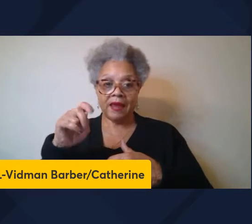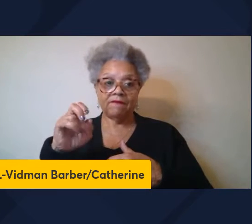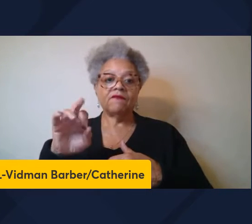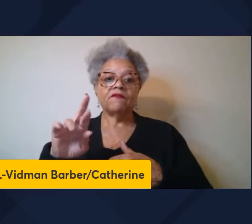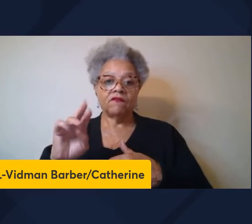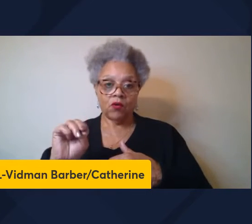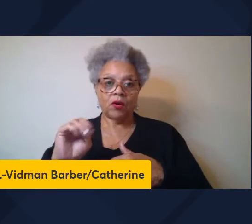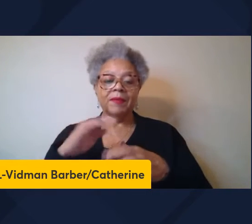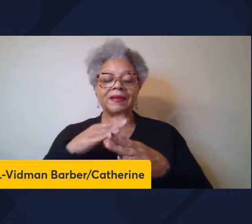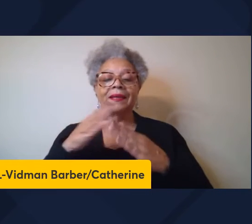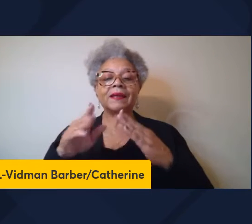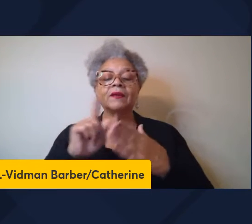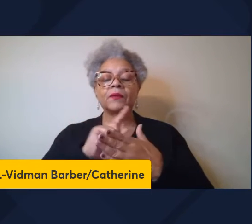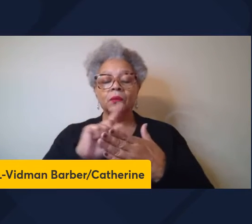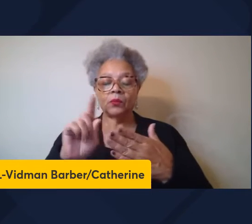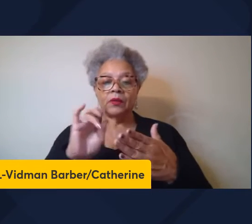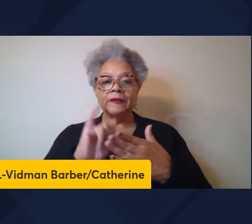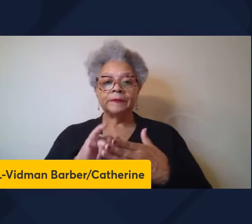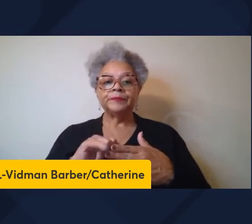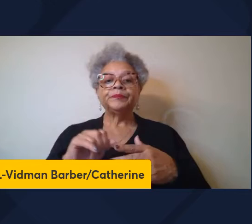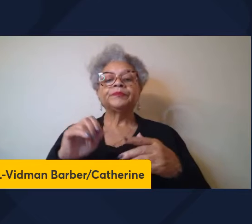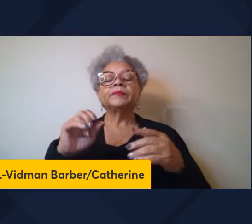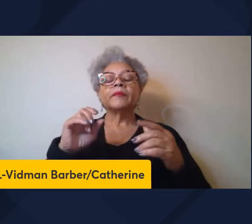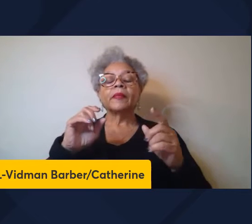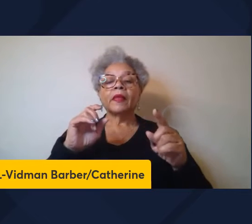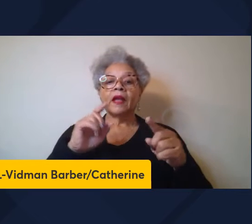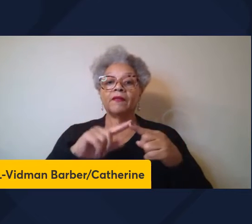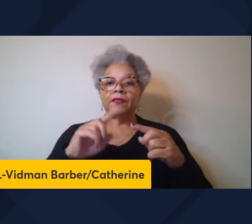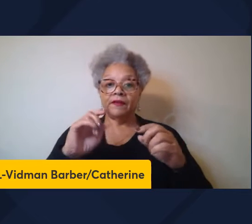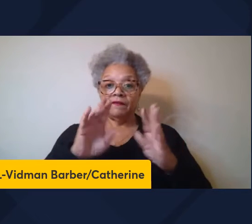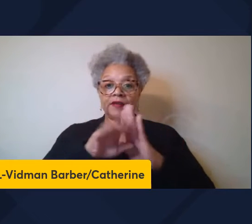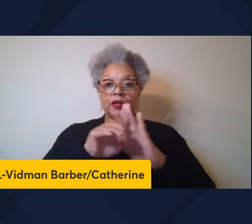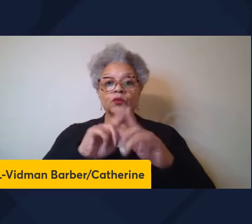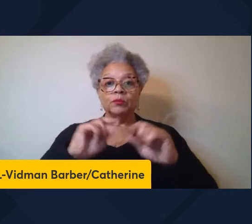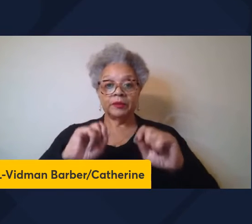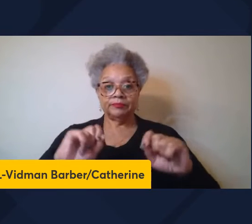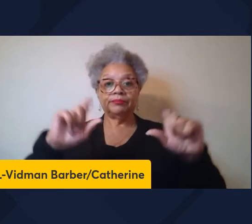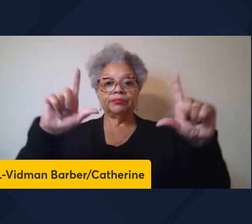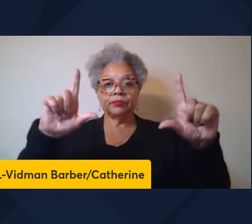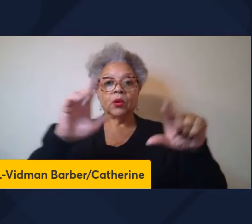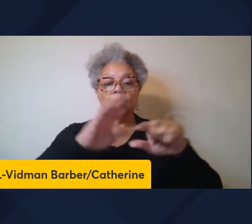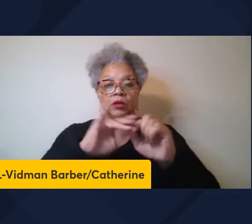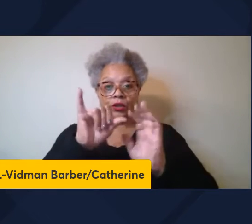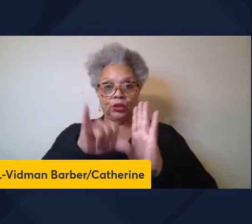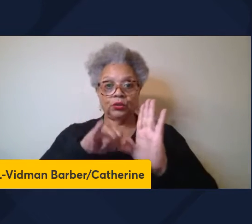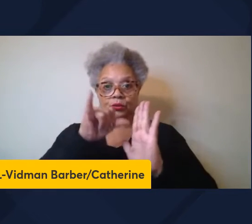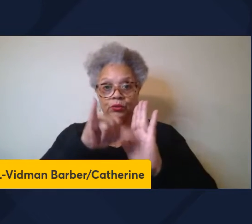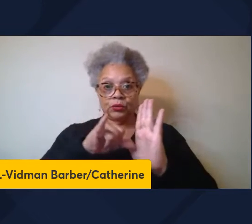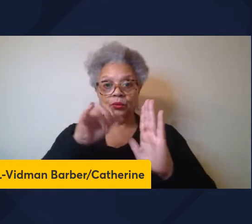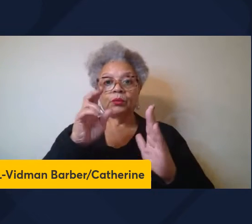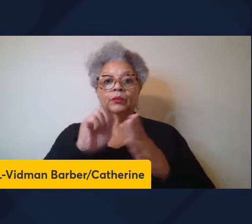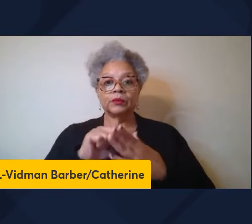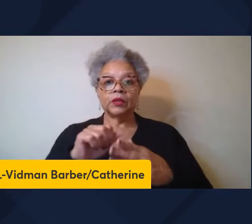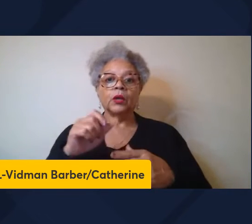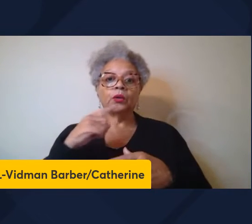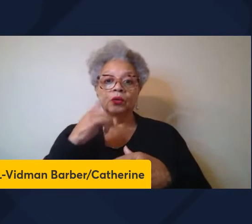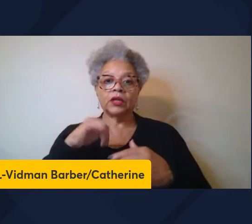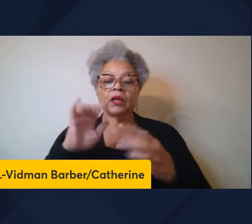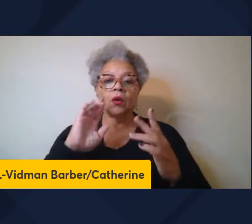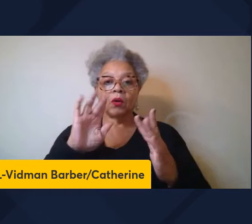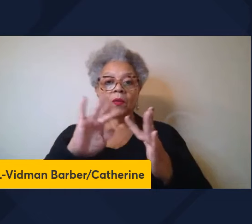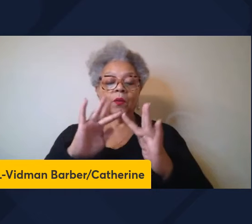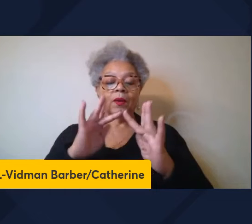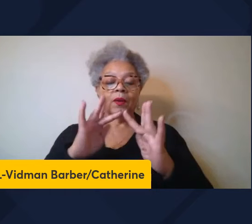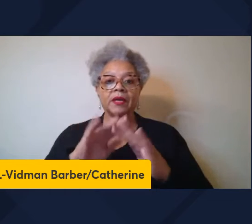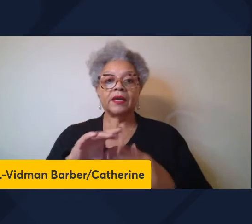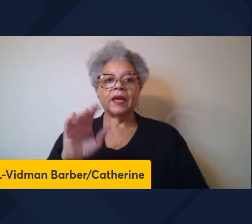will be posted on our YouTube channel and transcripts will be made available on our website, blackandimmuno.org. My name is Kristen Carter.